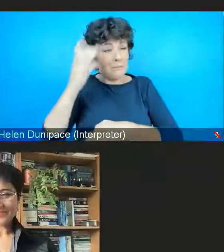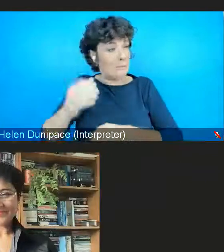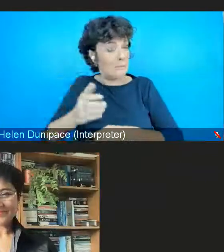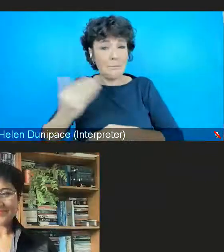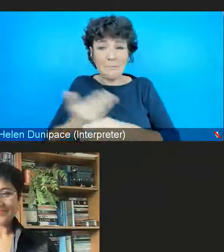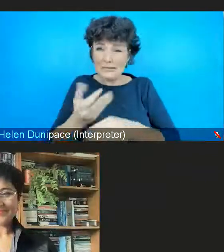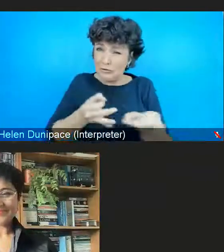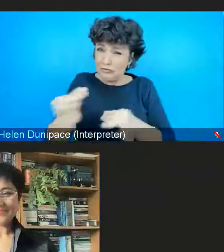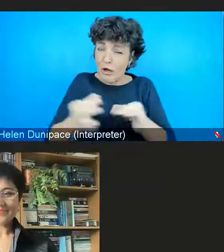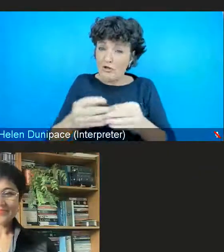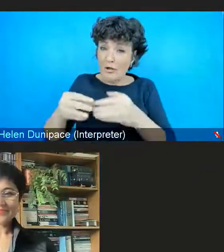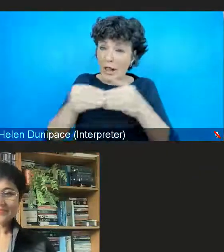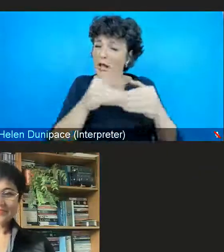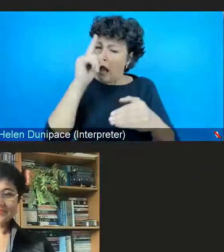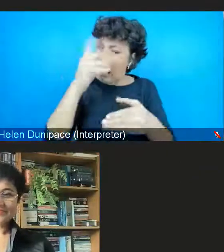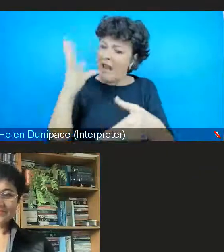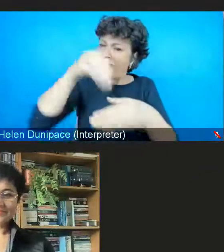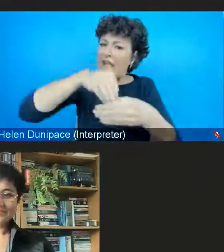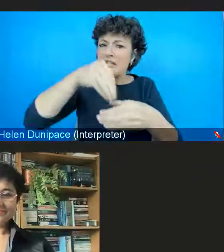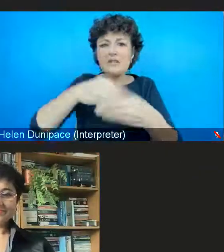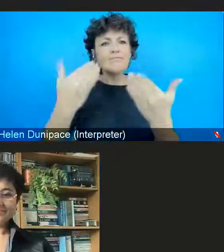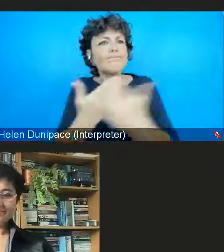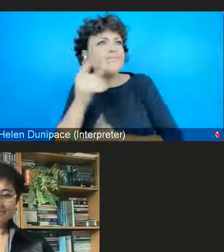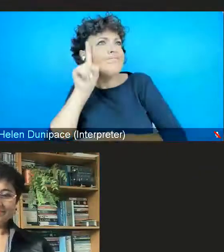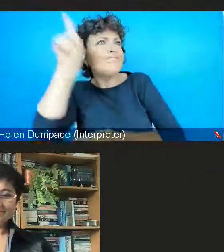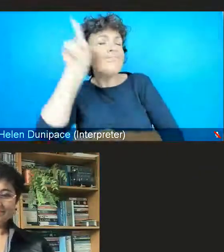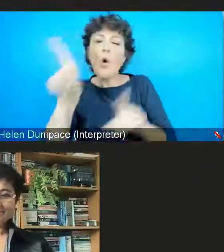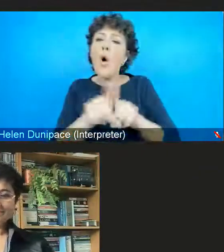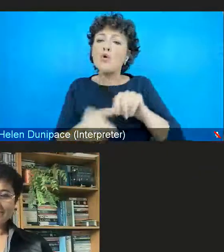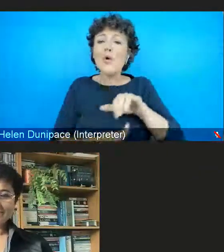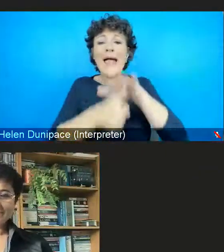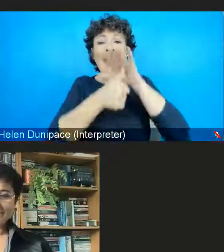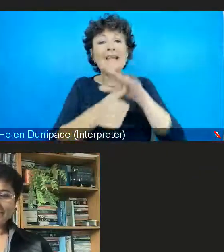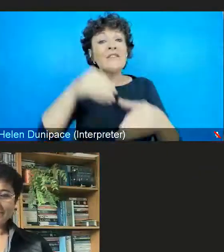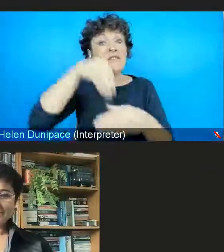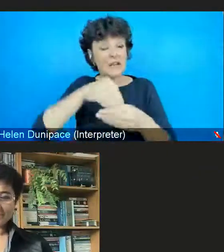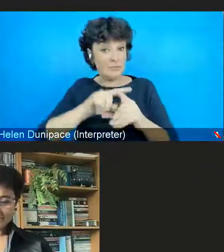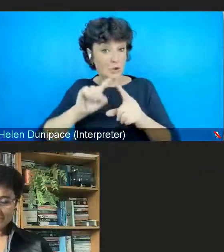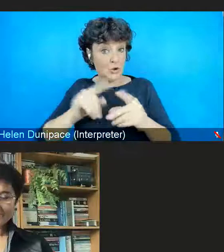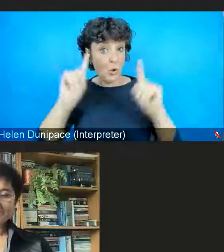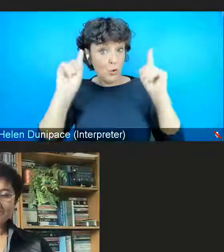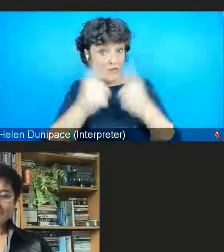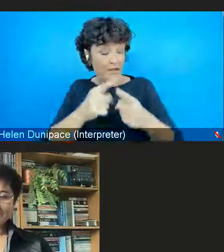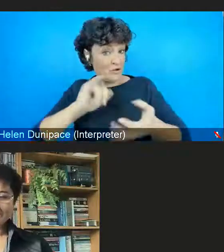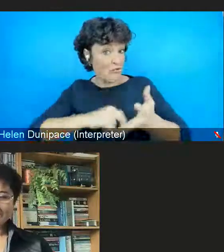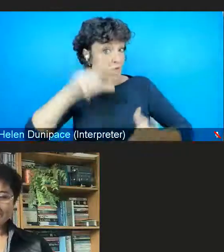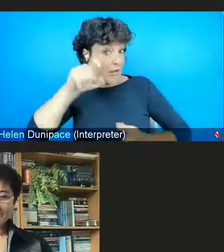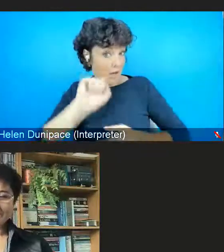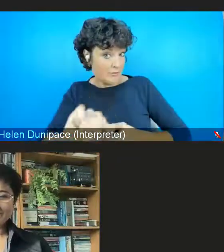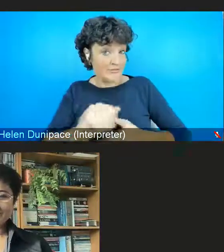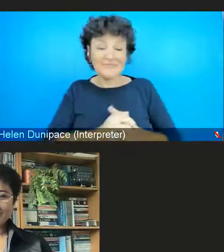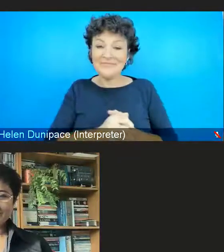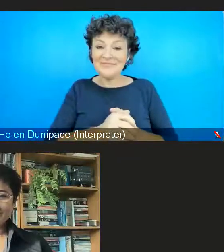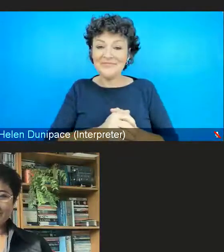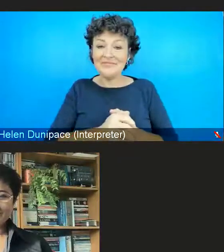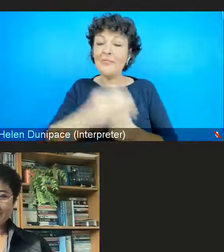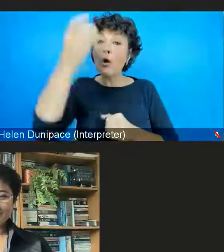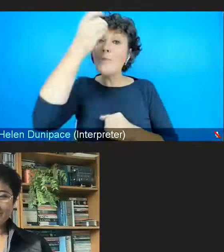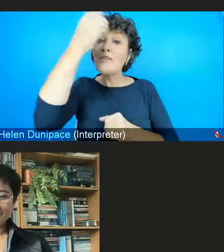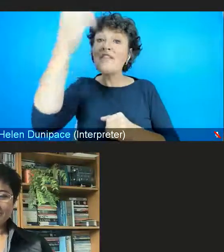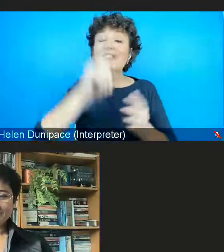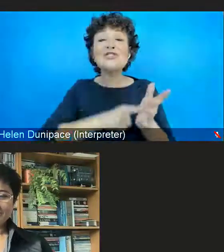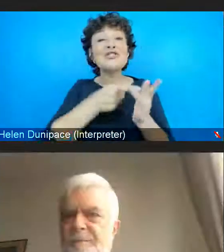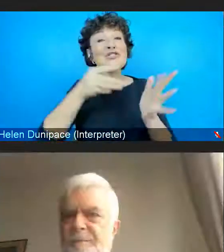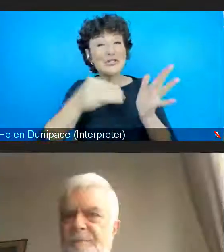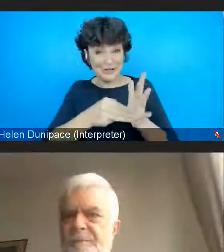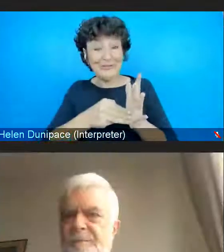investor in innovation, and she is also head of investments at the University of Strathclyde. Professor Jim Ski, who is co-chair